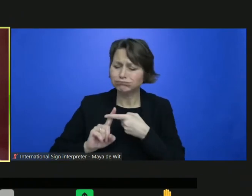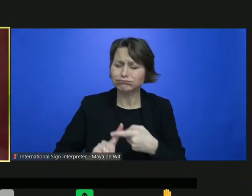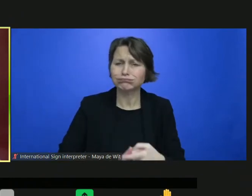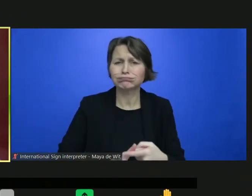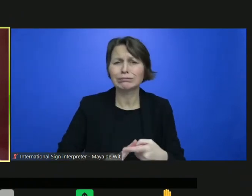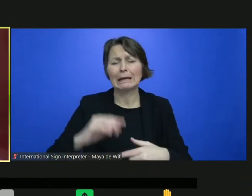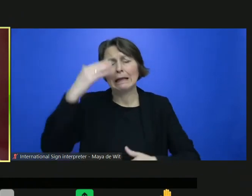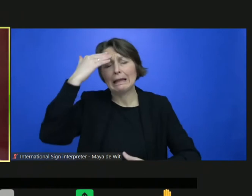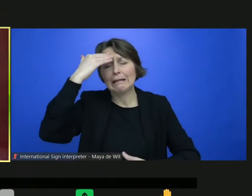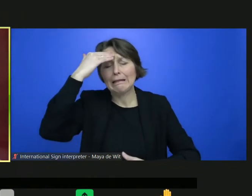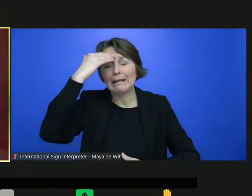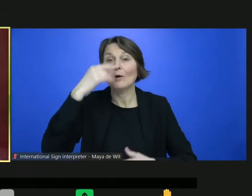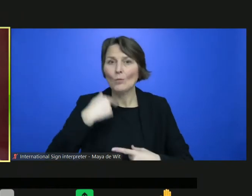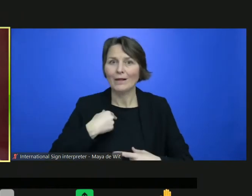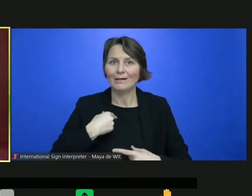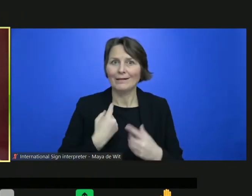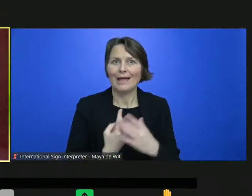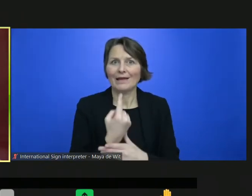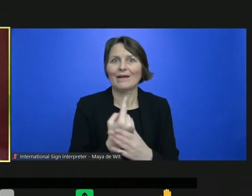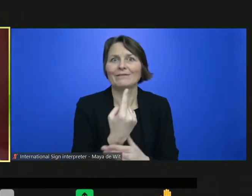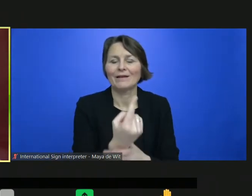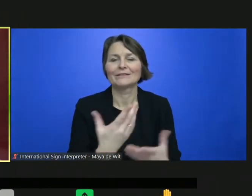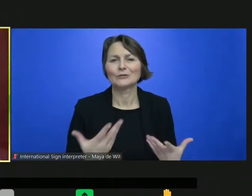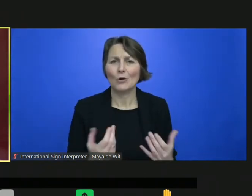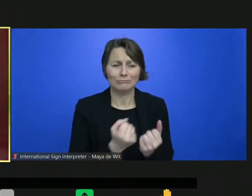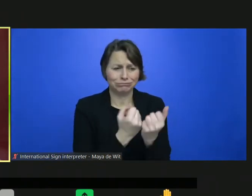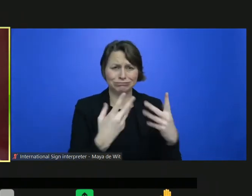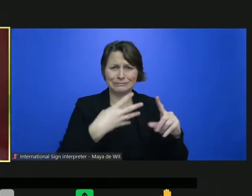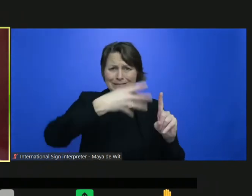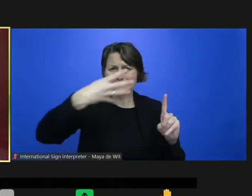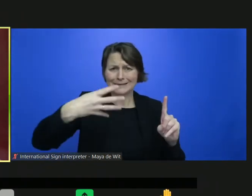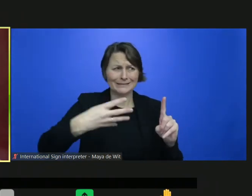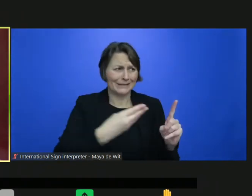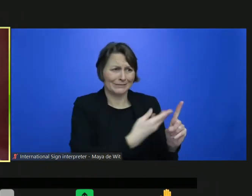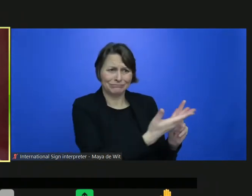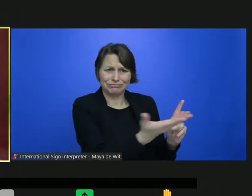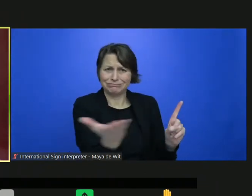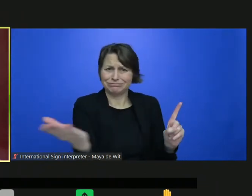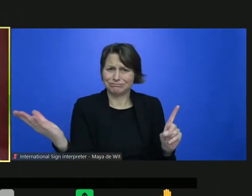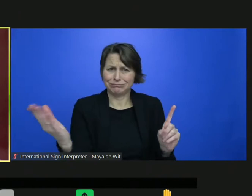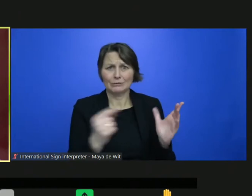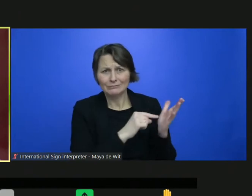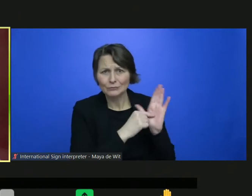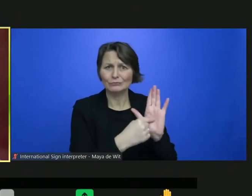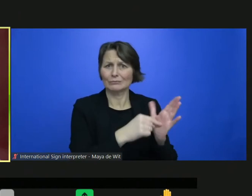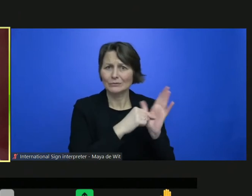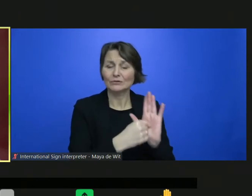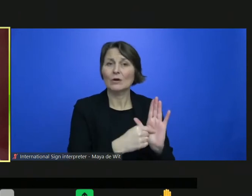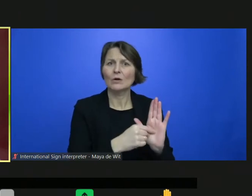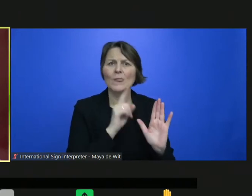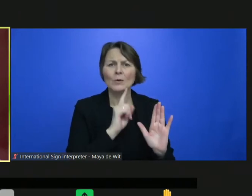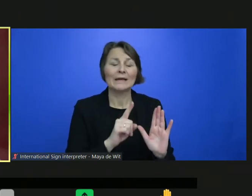you can rattle off these stats. And, you know, we're talking about a sector that really focuses on data and intel